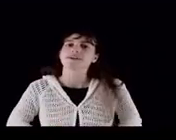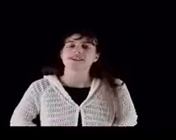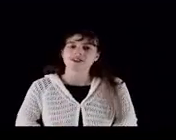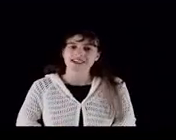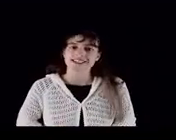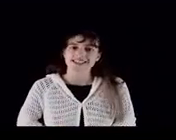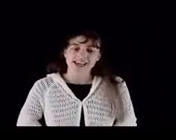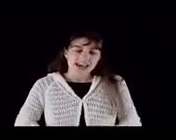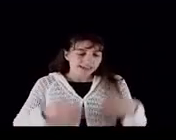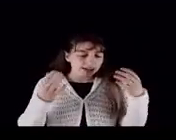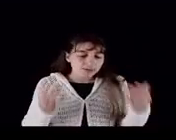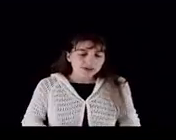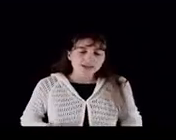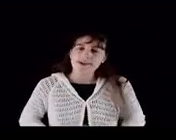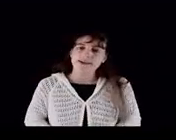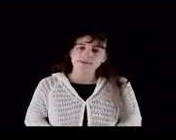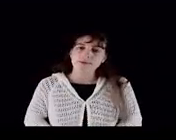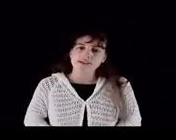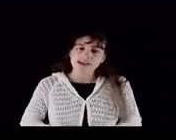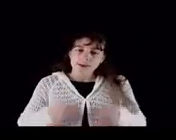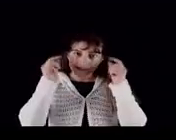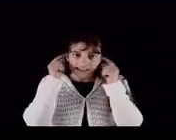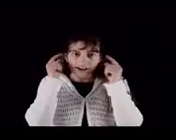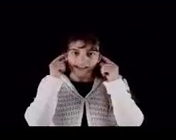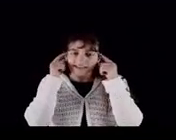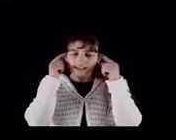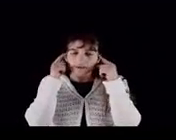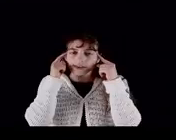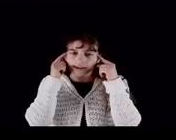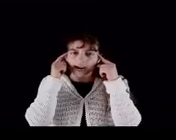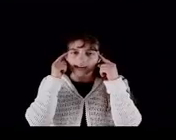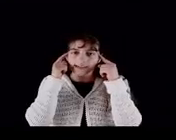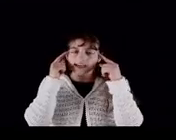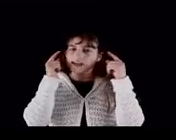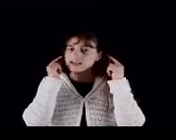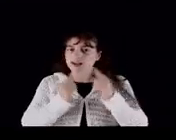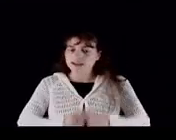visible illustration. They can read about it in books, but until they see it with their